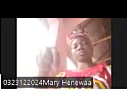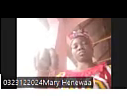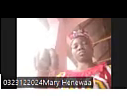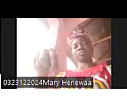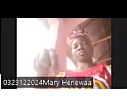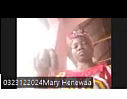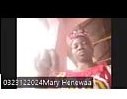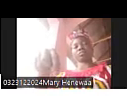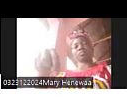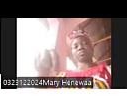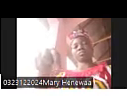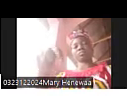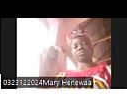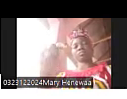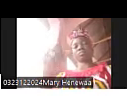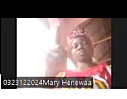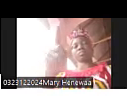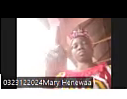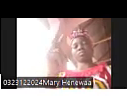R.